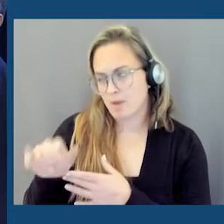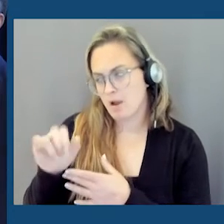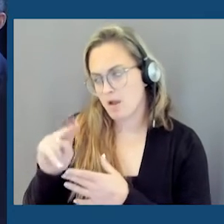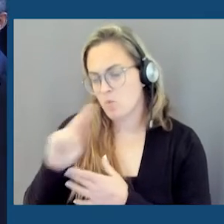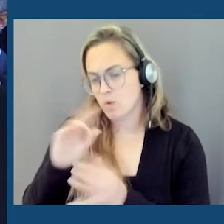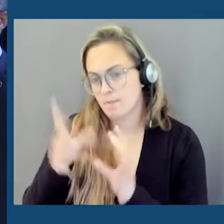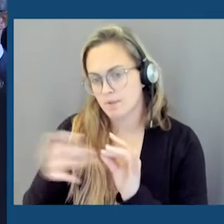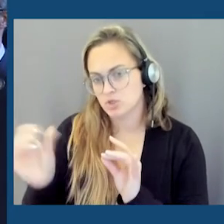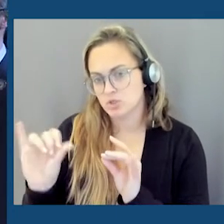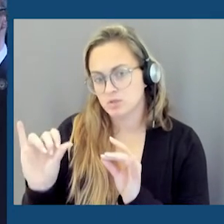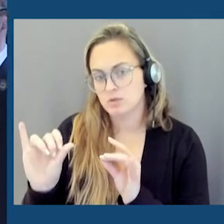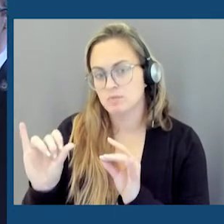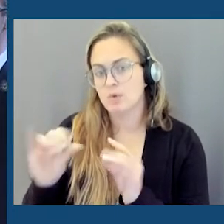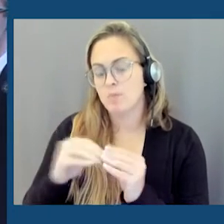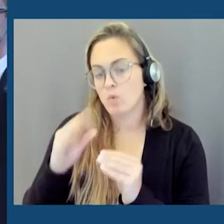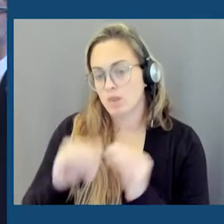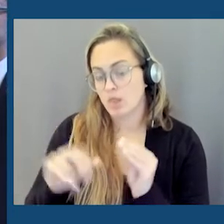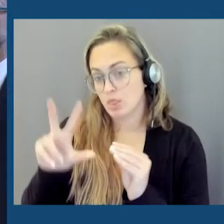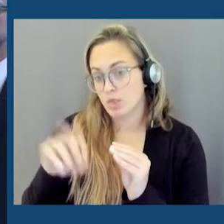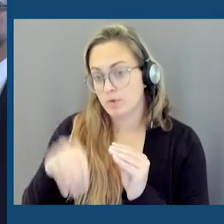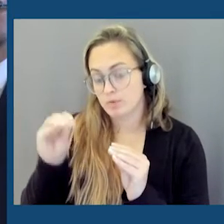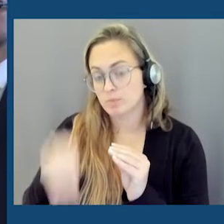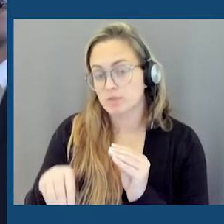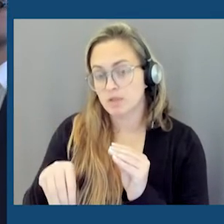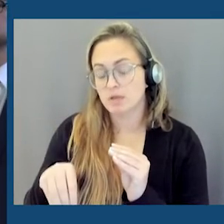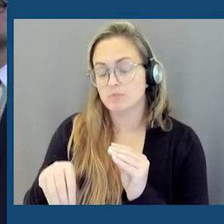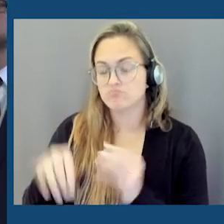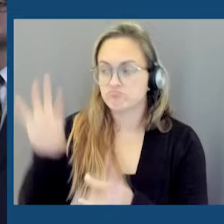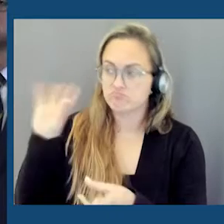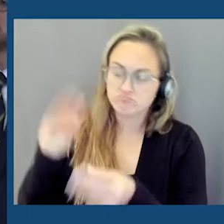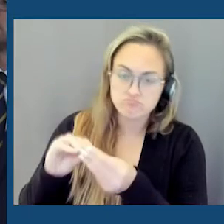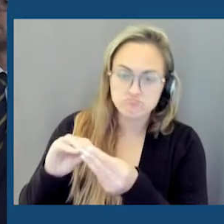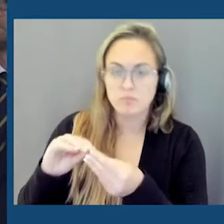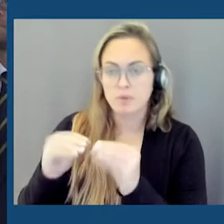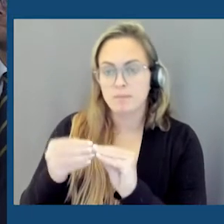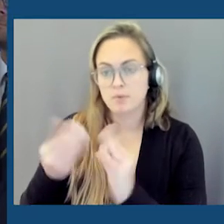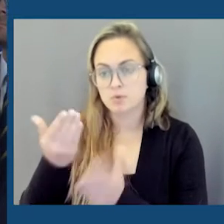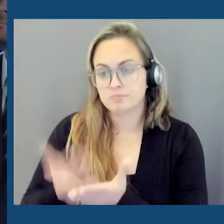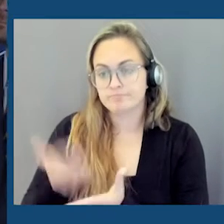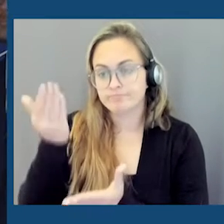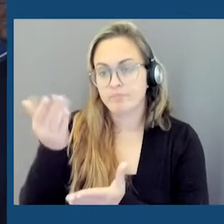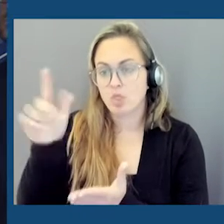but more than 30%. The year-to-date number shows that we have the lowest rate